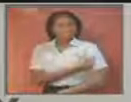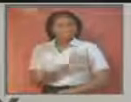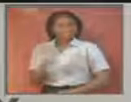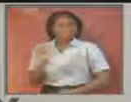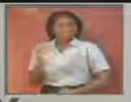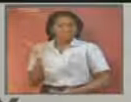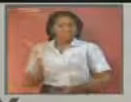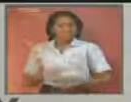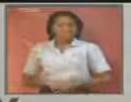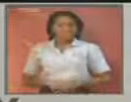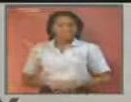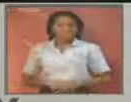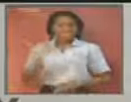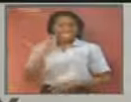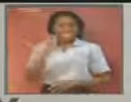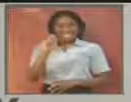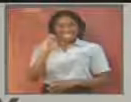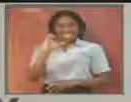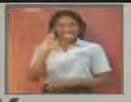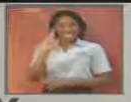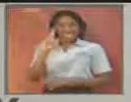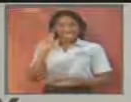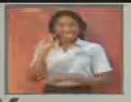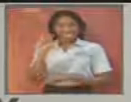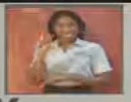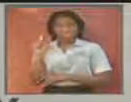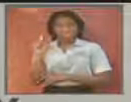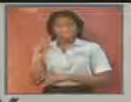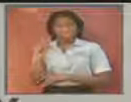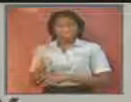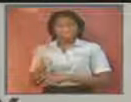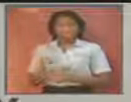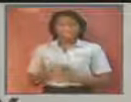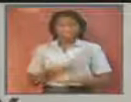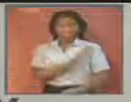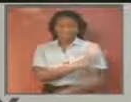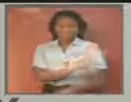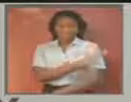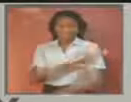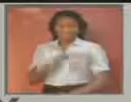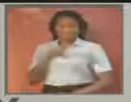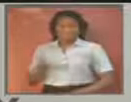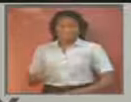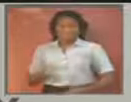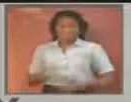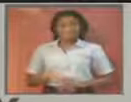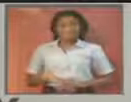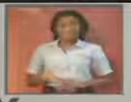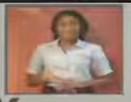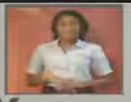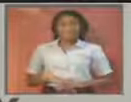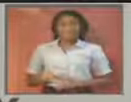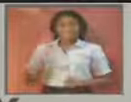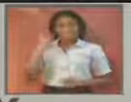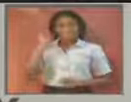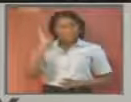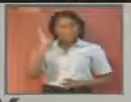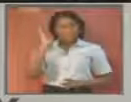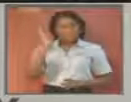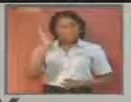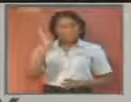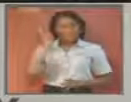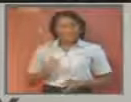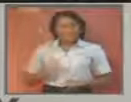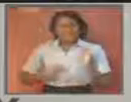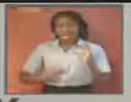be the Tacarigua Racket Center, and at the Tacarigua Racket Center we will be doing the Sangre